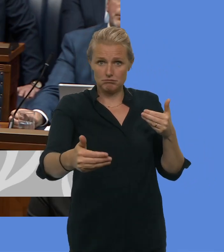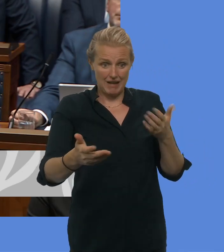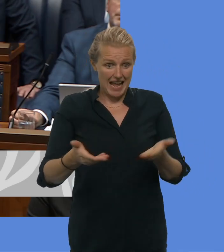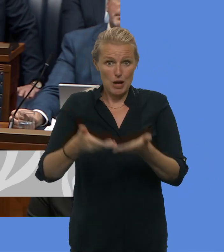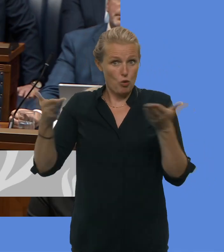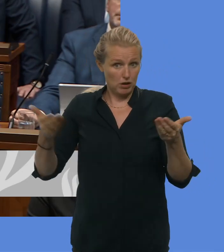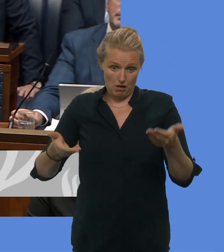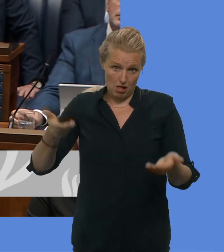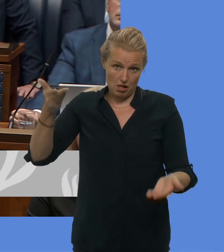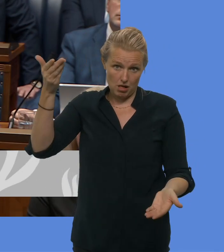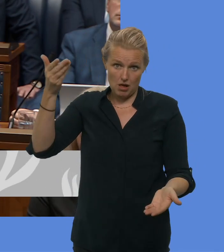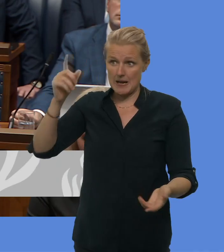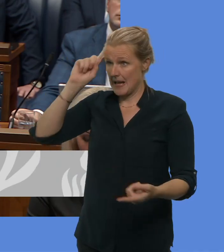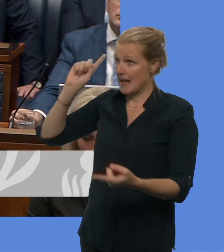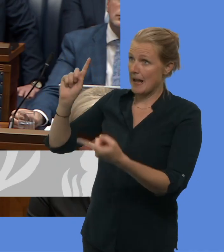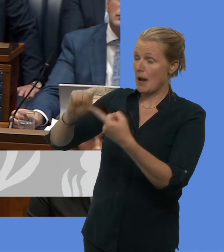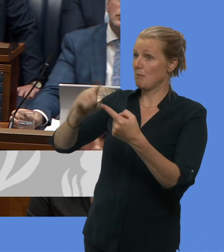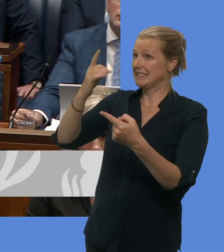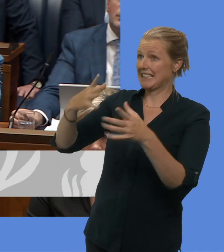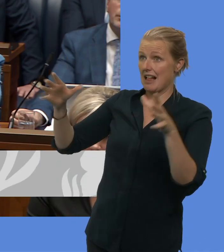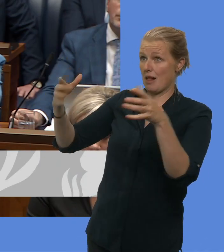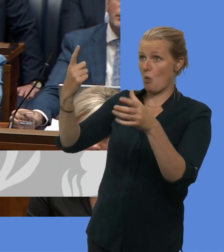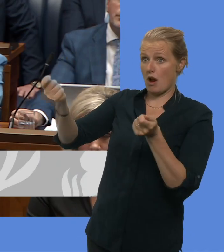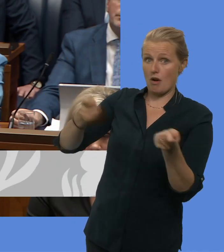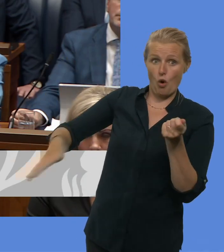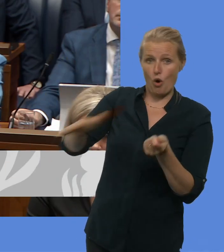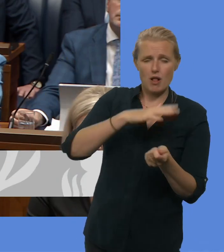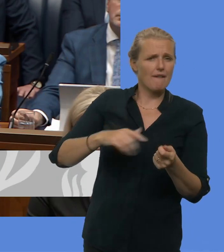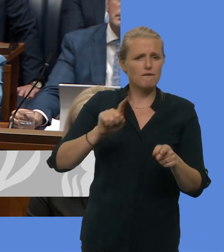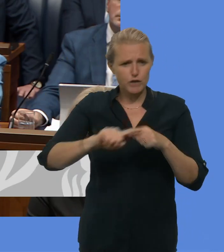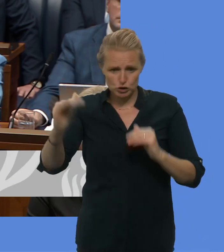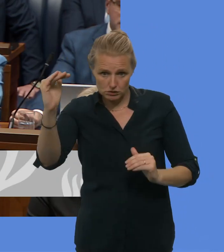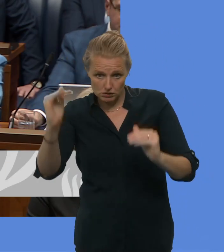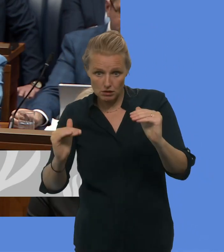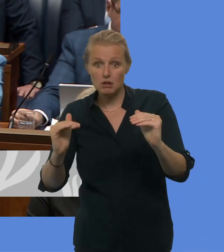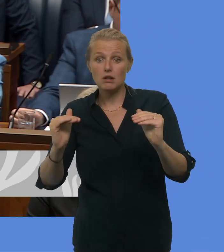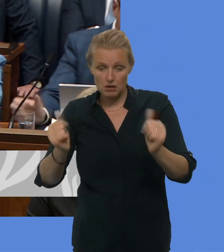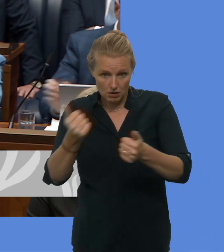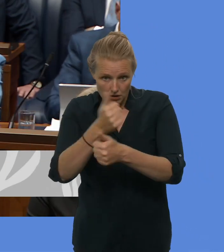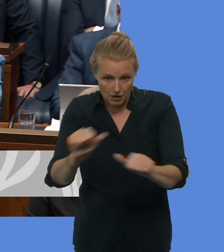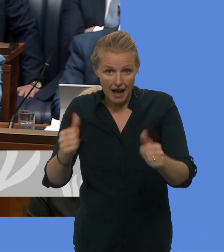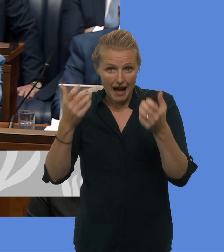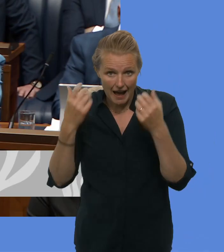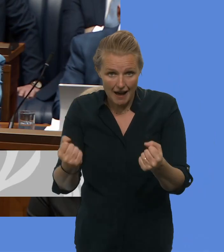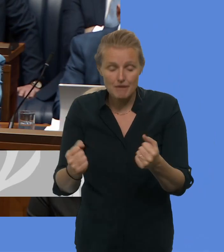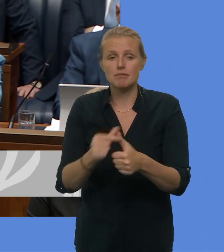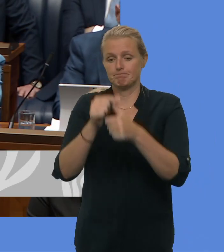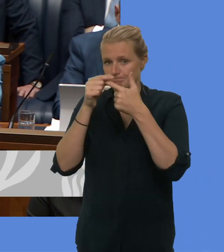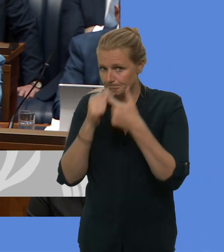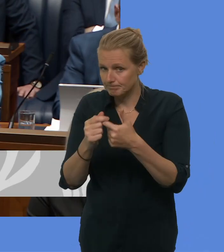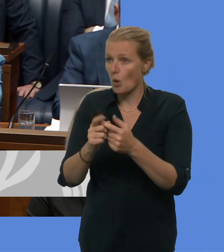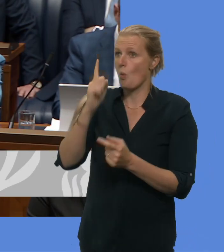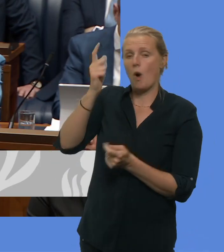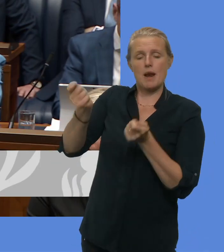in pursuit of that single authority. Let's address the inequality, and then let's move to the next phase of that, which will get my support for a single